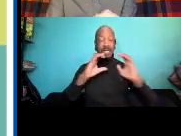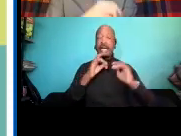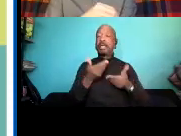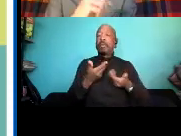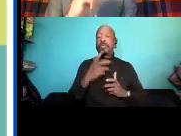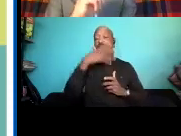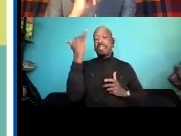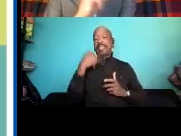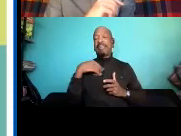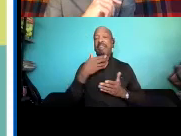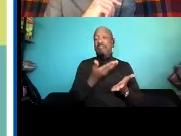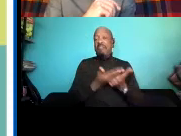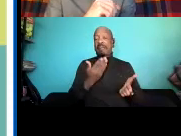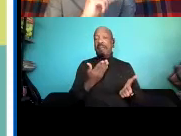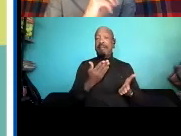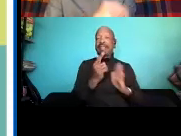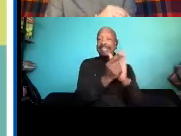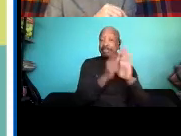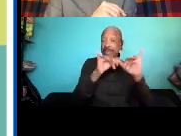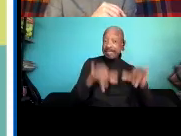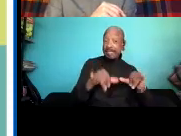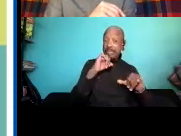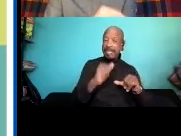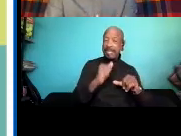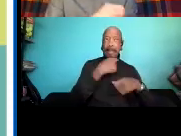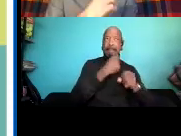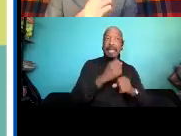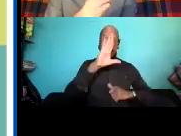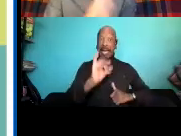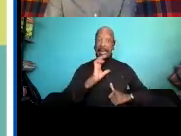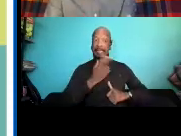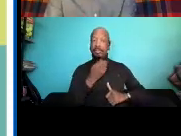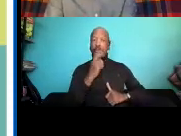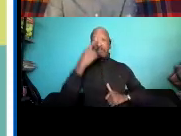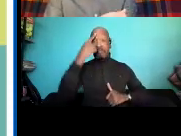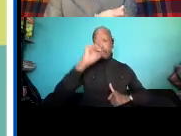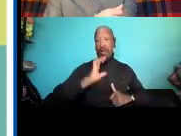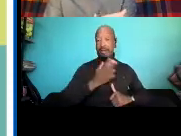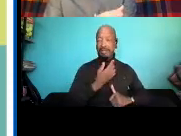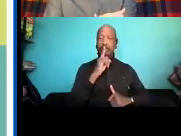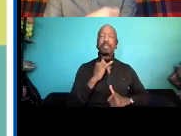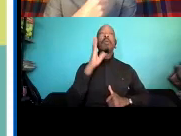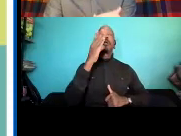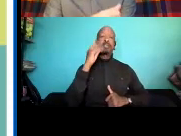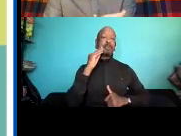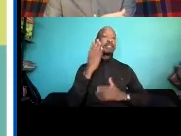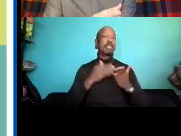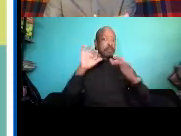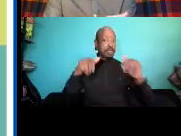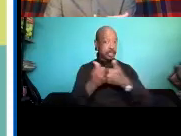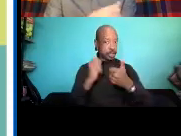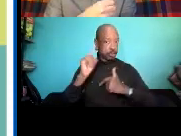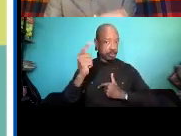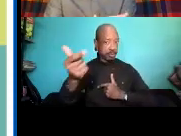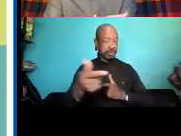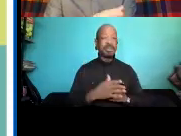the legal system was not made by us or for us. So a lot of the additional challenges that worker cooperatives face on top of other small